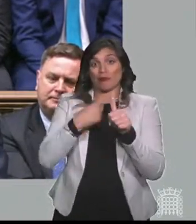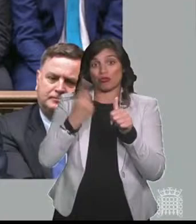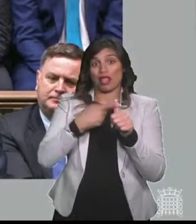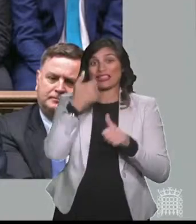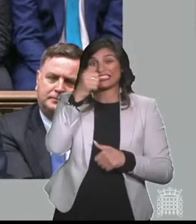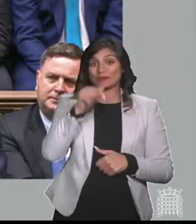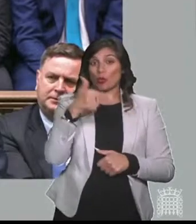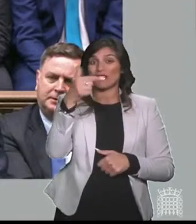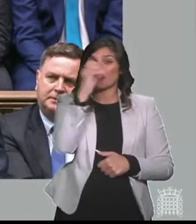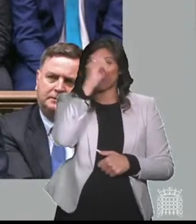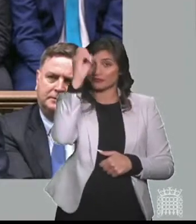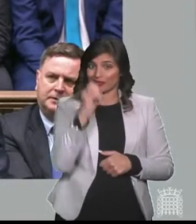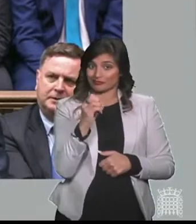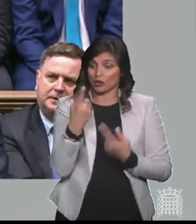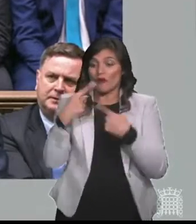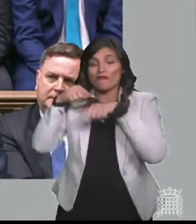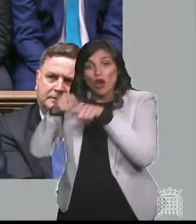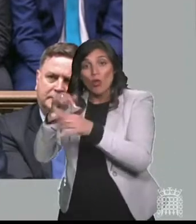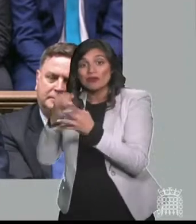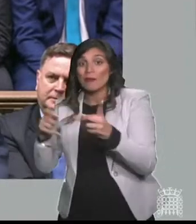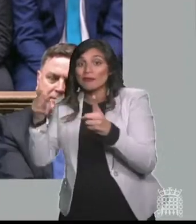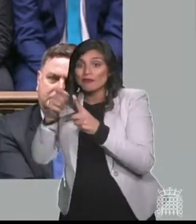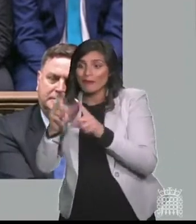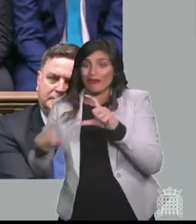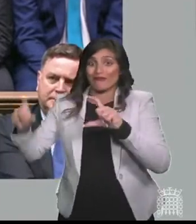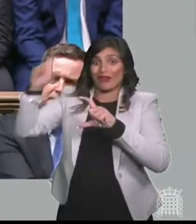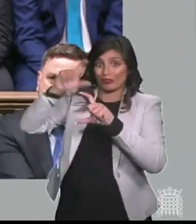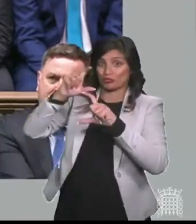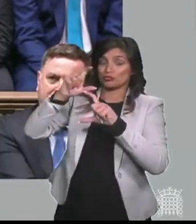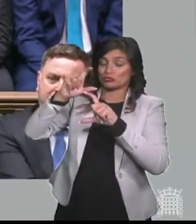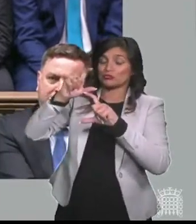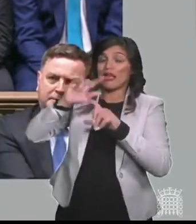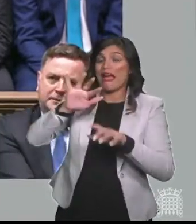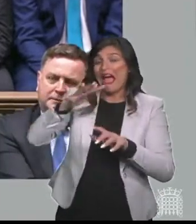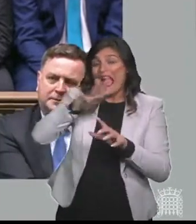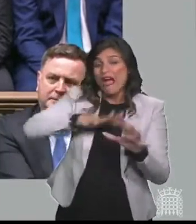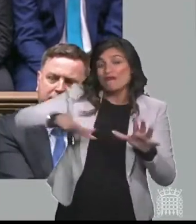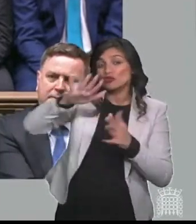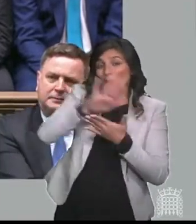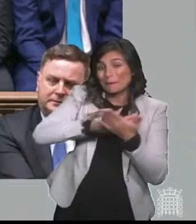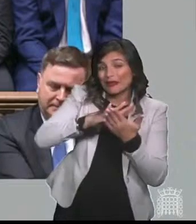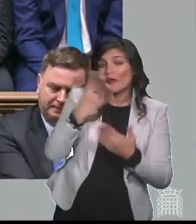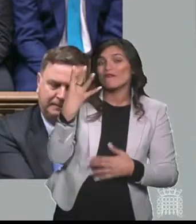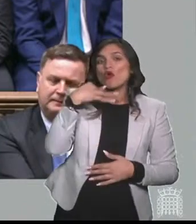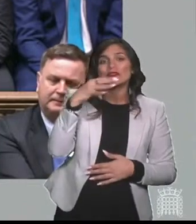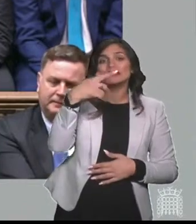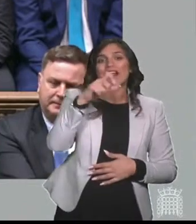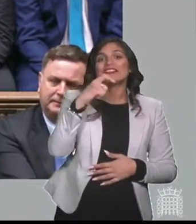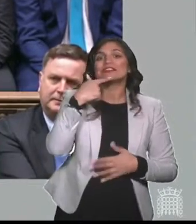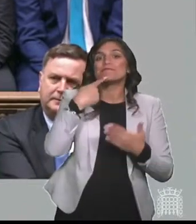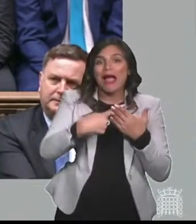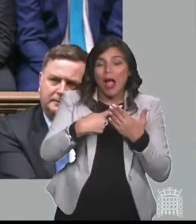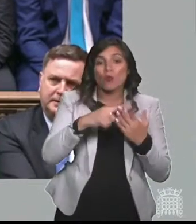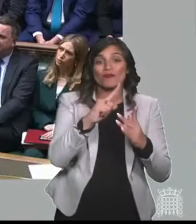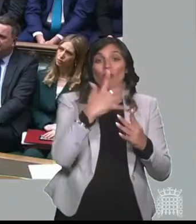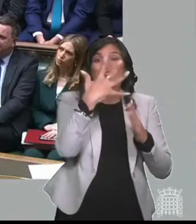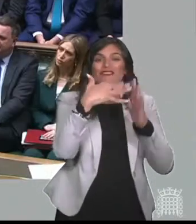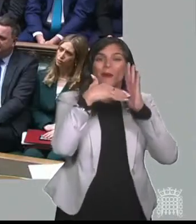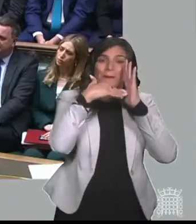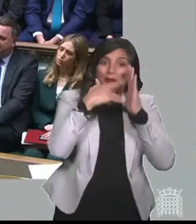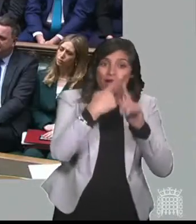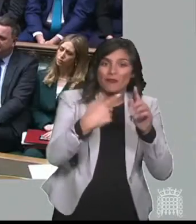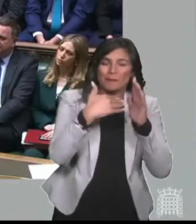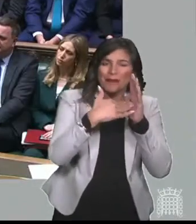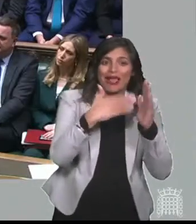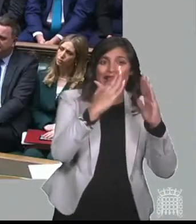September's inflation figure, an average increase of £470 for 5.5 million households